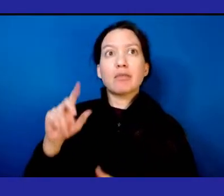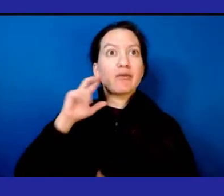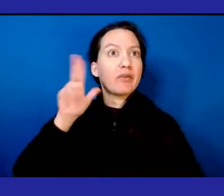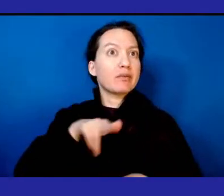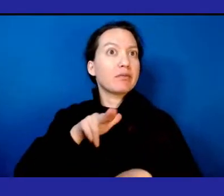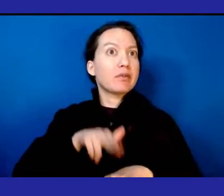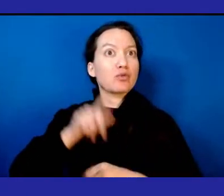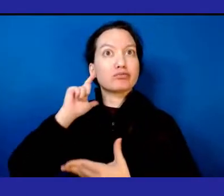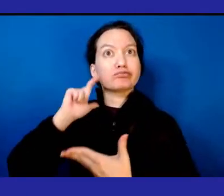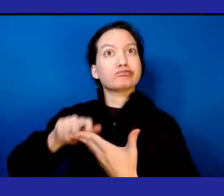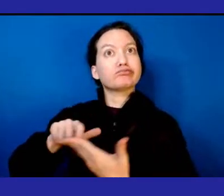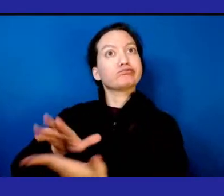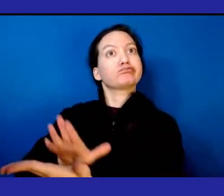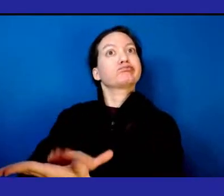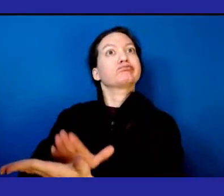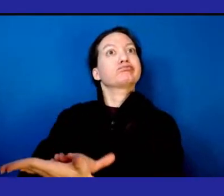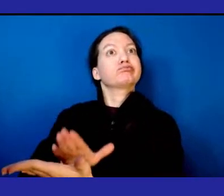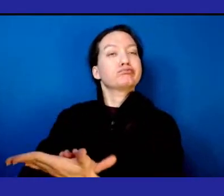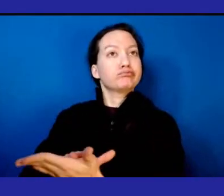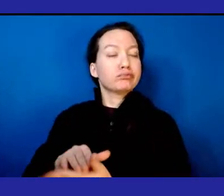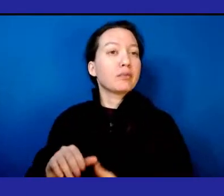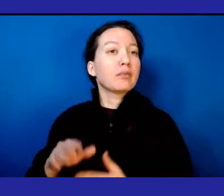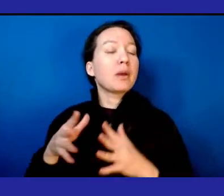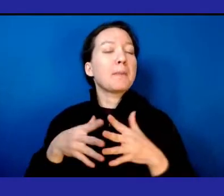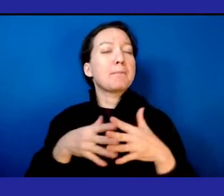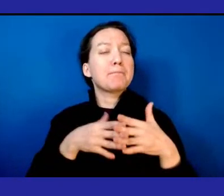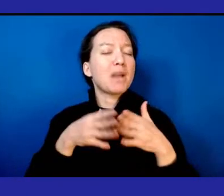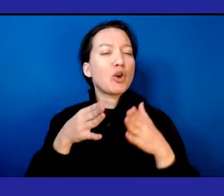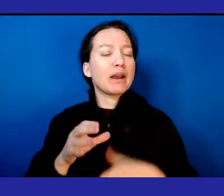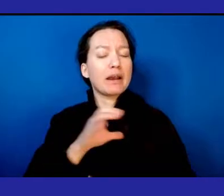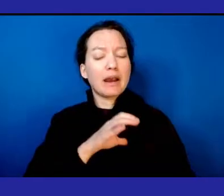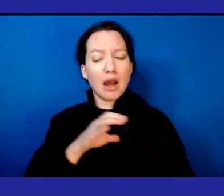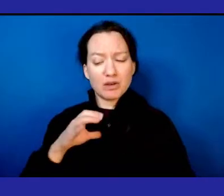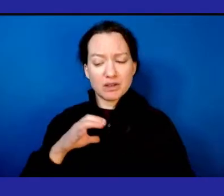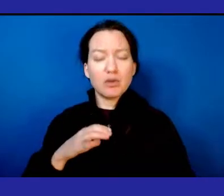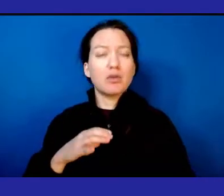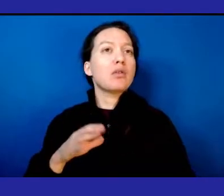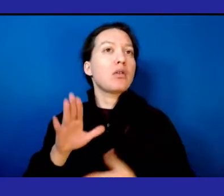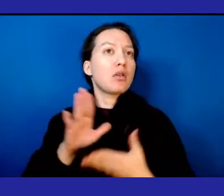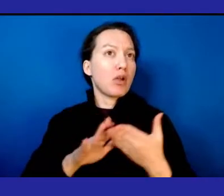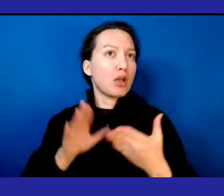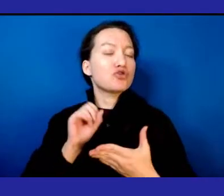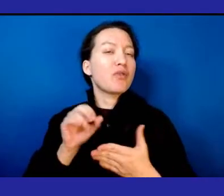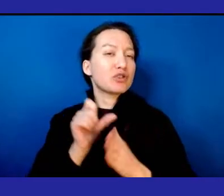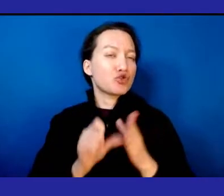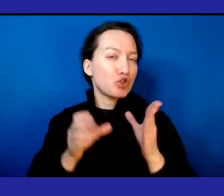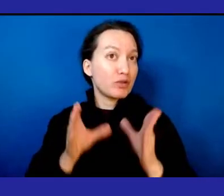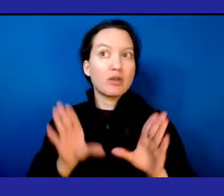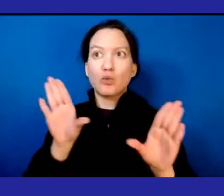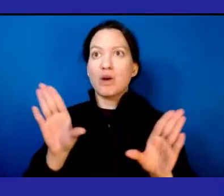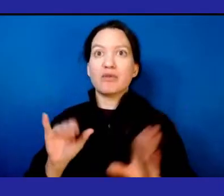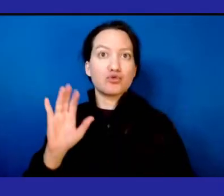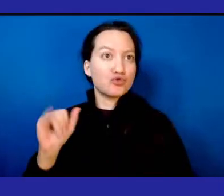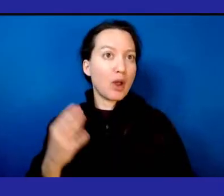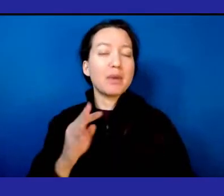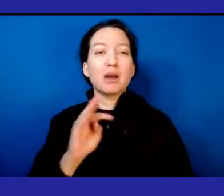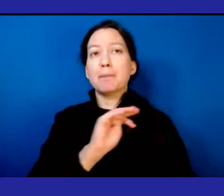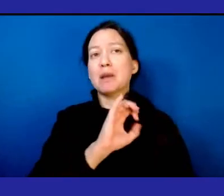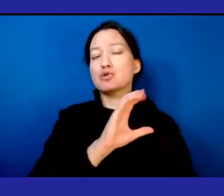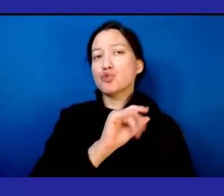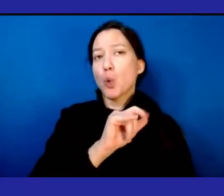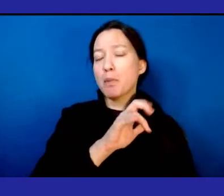recognition by the American Council College of Surgeons for the great job, that Metropolitan gave